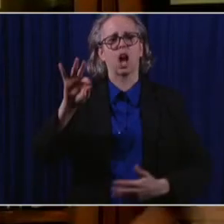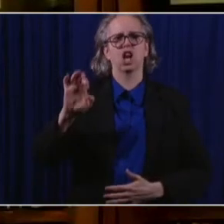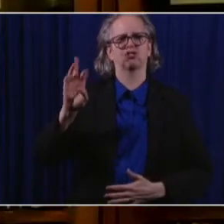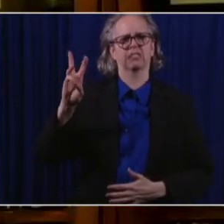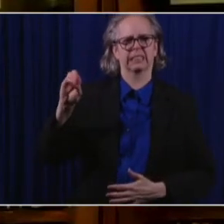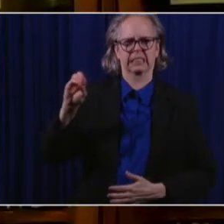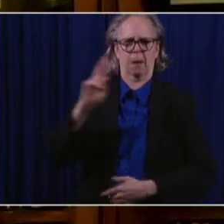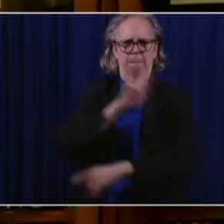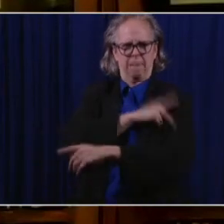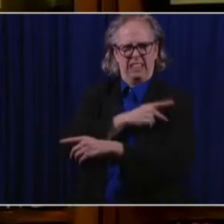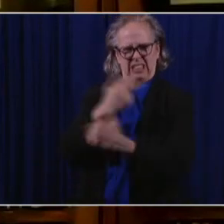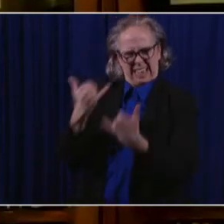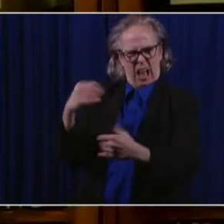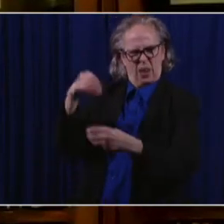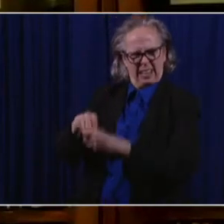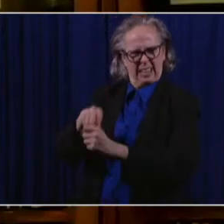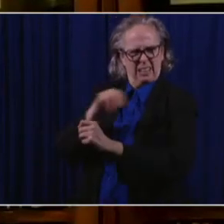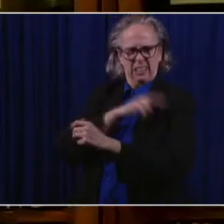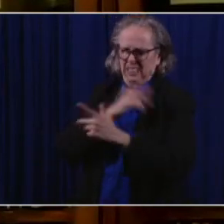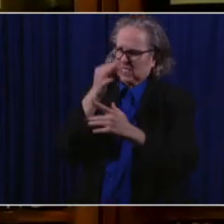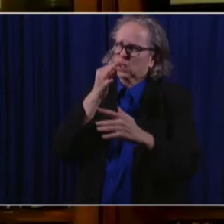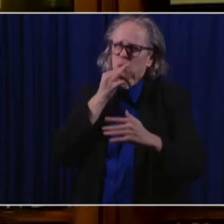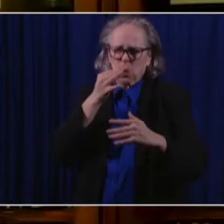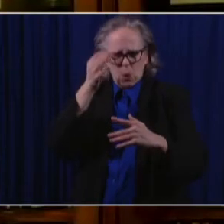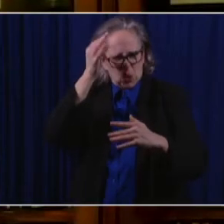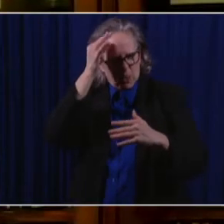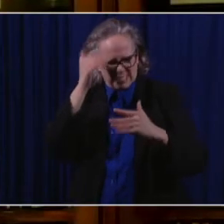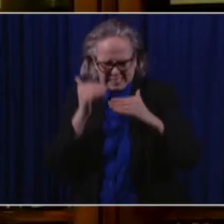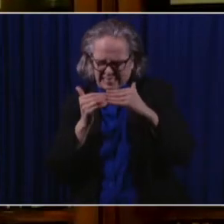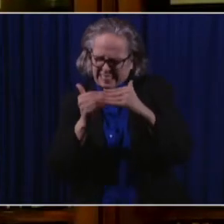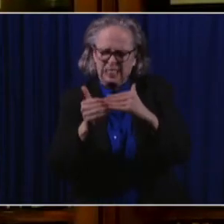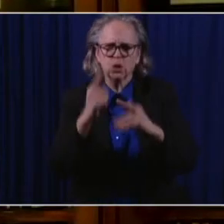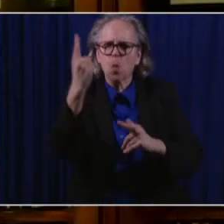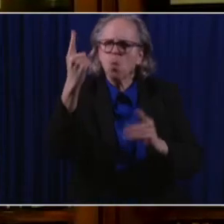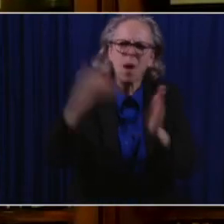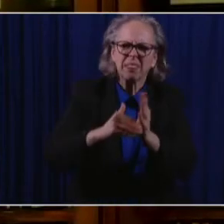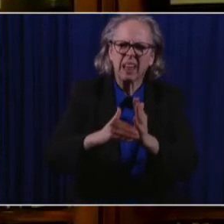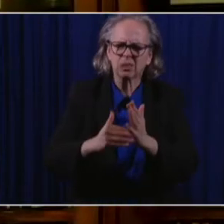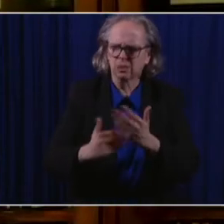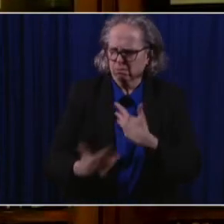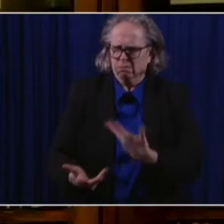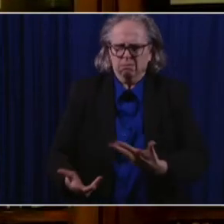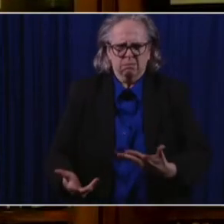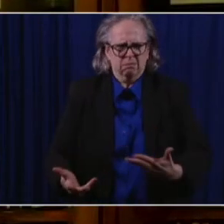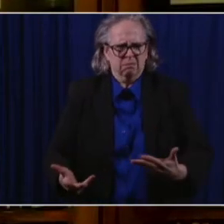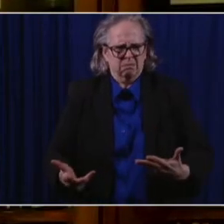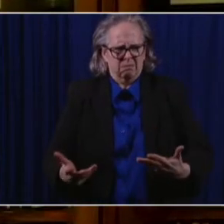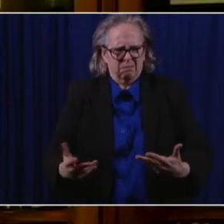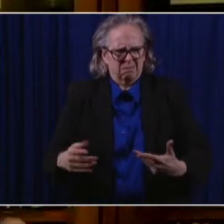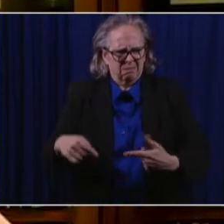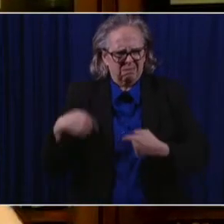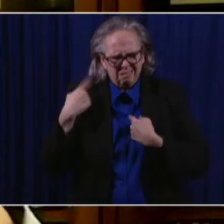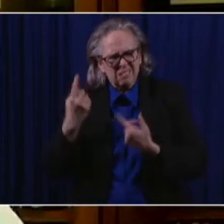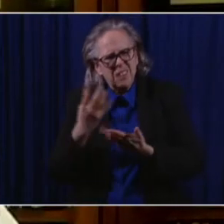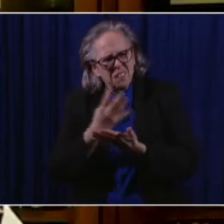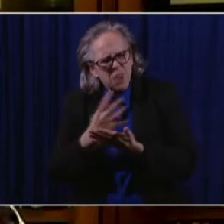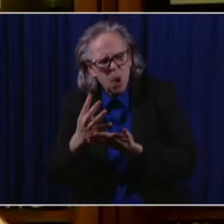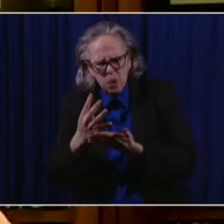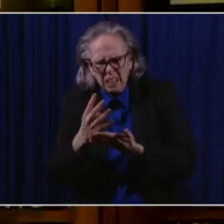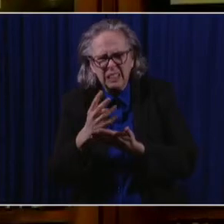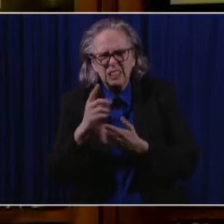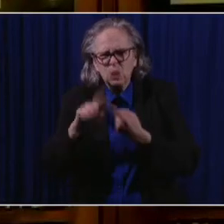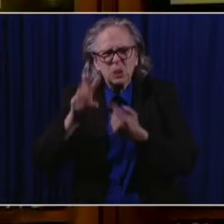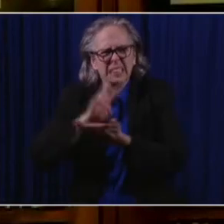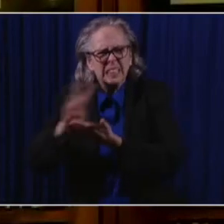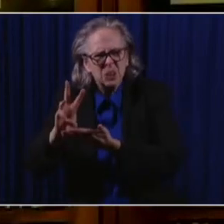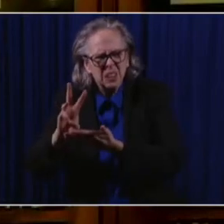cross 1,000 over the next couple of days. I think what we've seen over the past 4 to 6 weeks is as cases go like